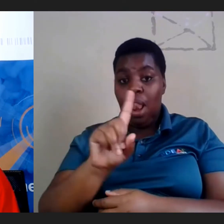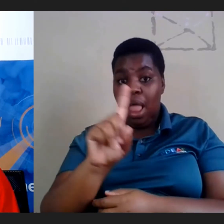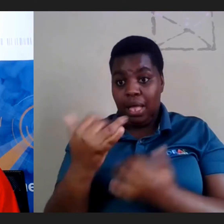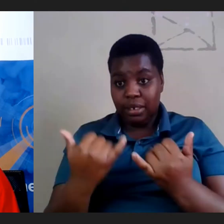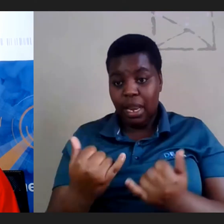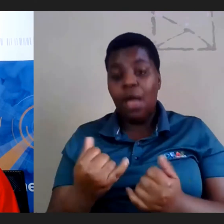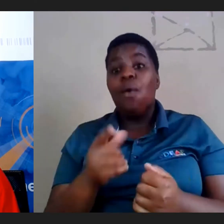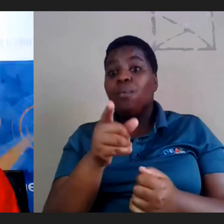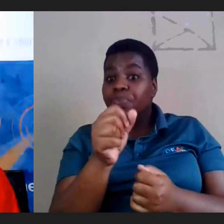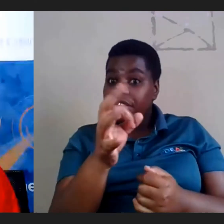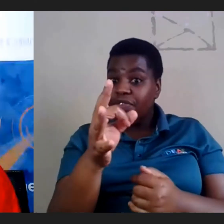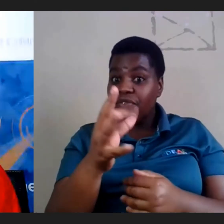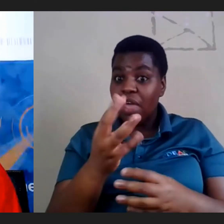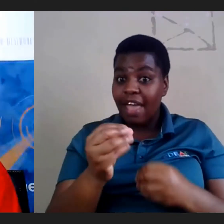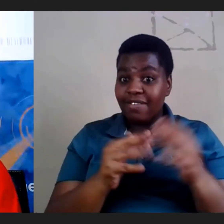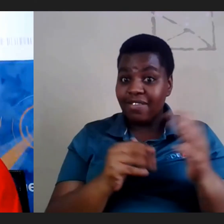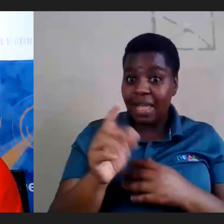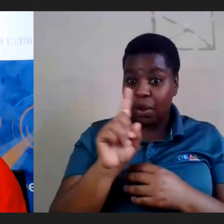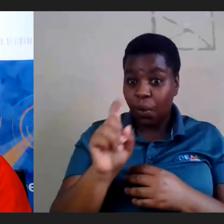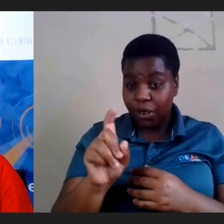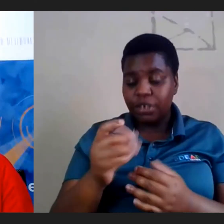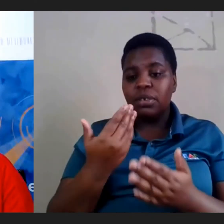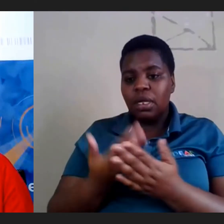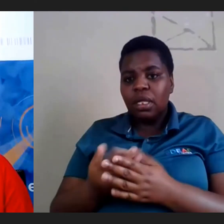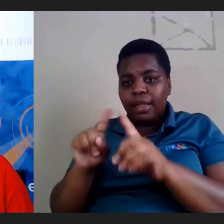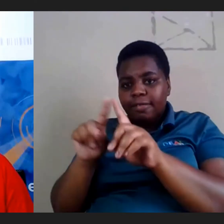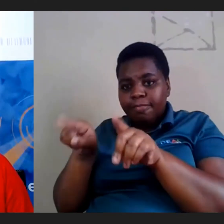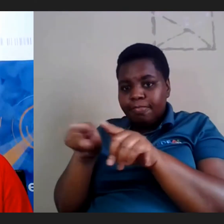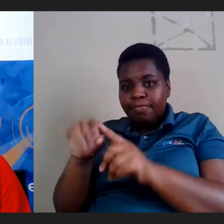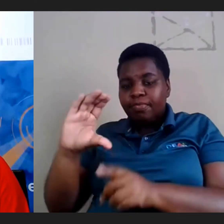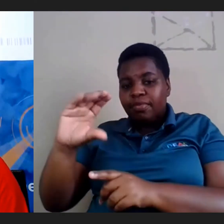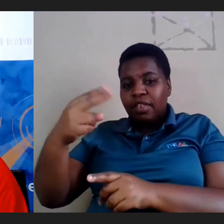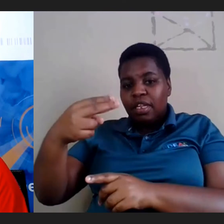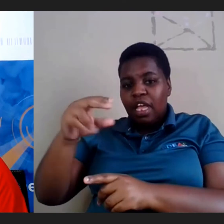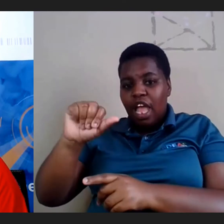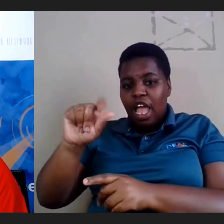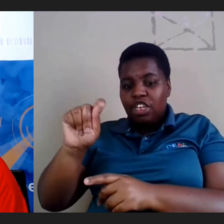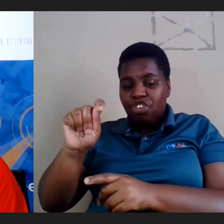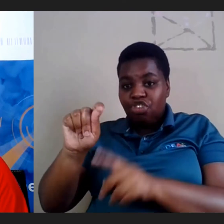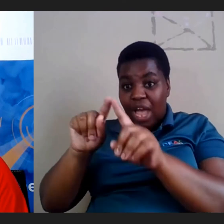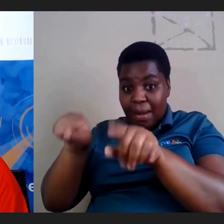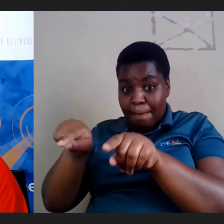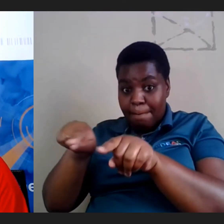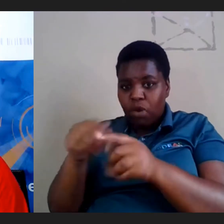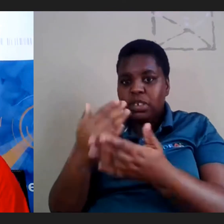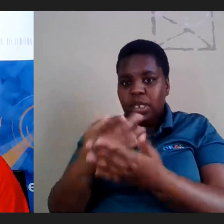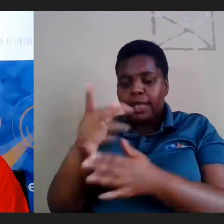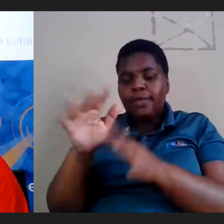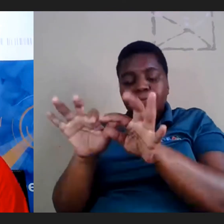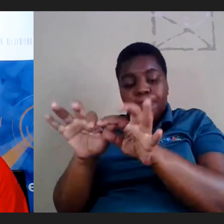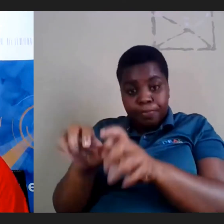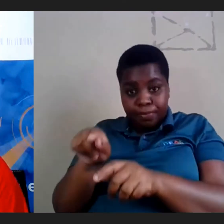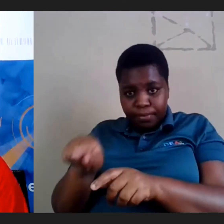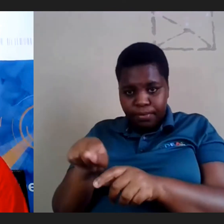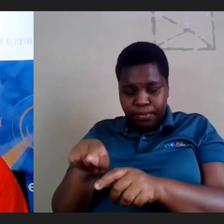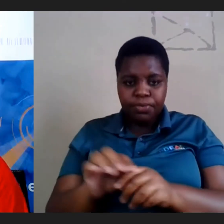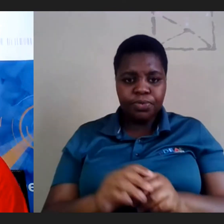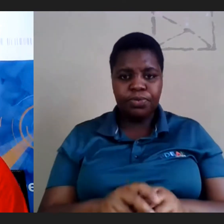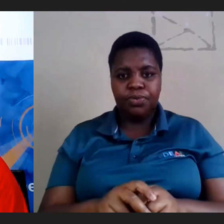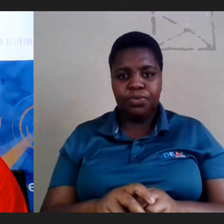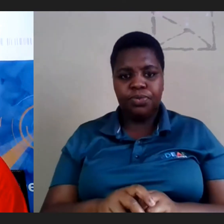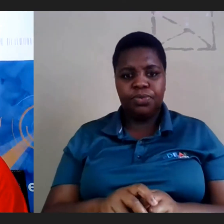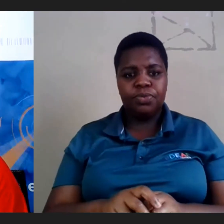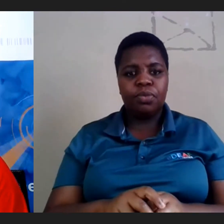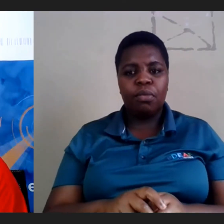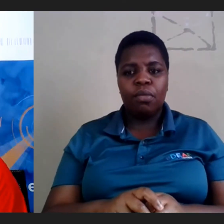So to Dr. Pravina Sukhrajeni, I would like to ask you a question. How